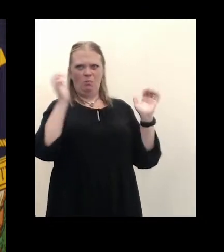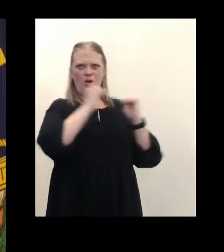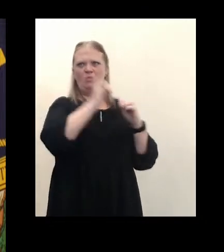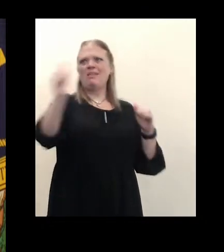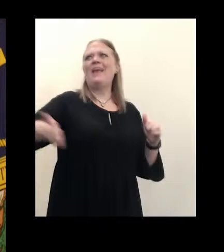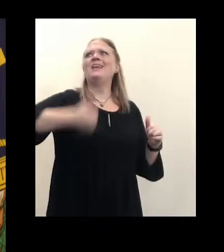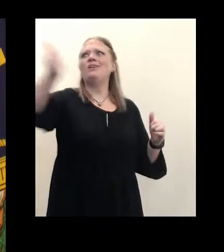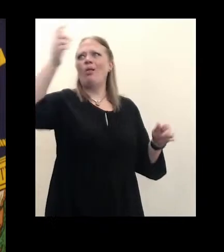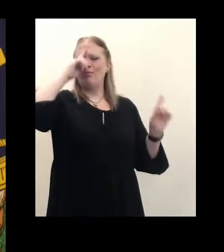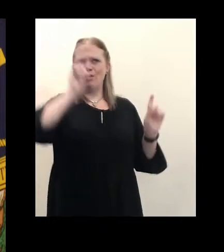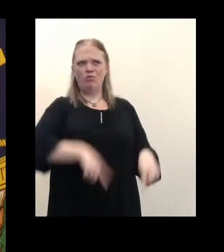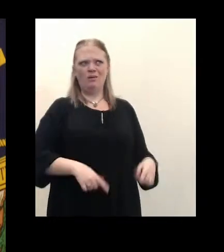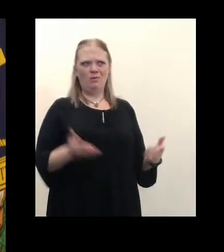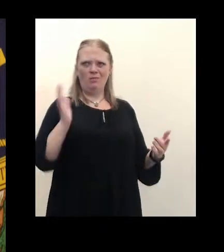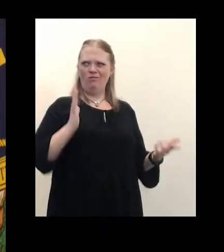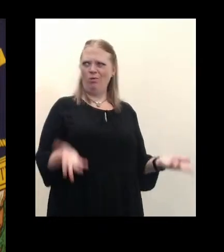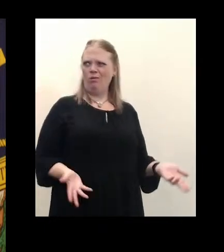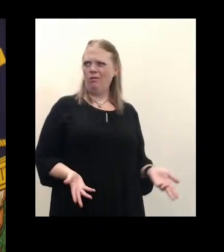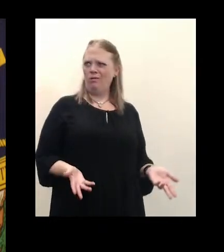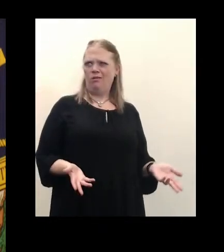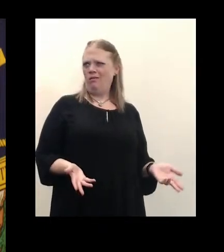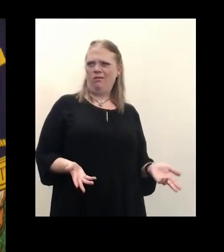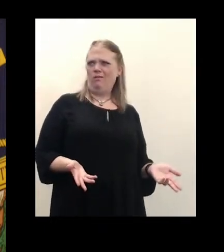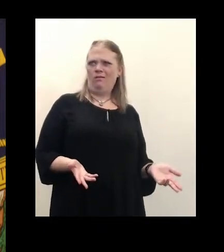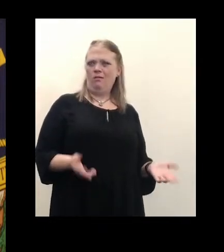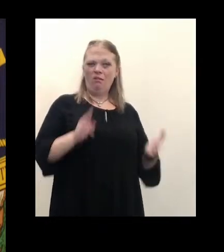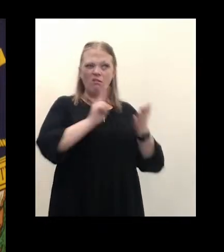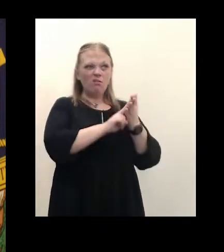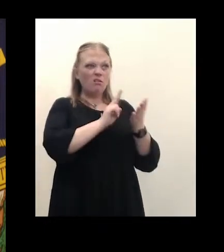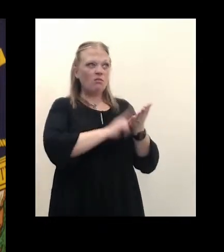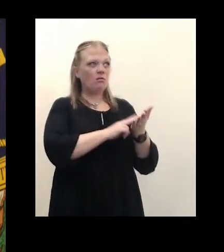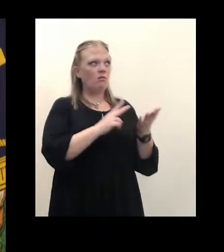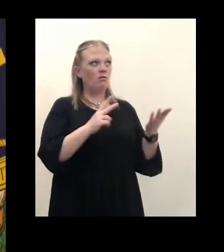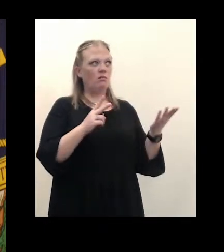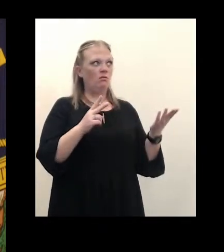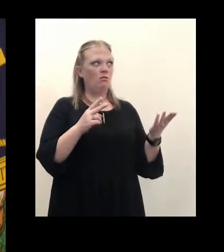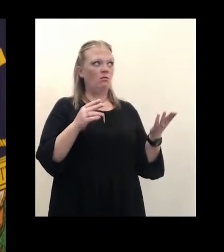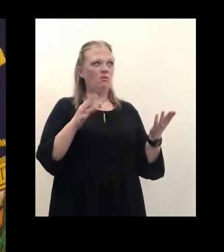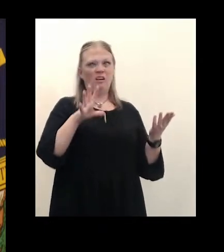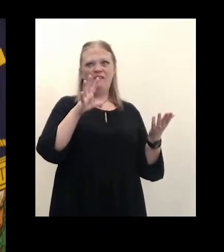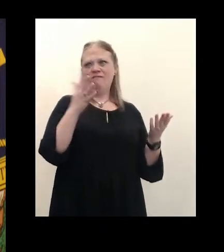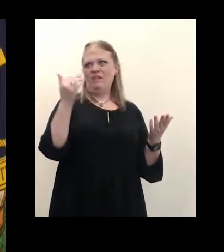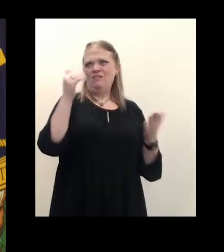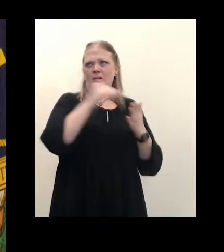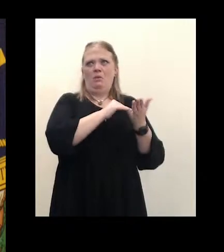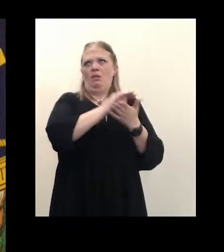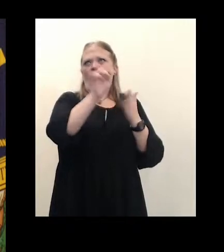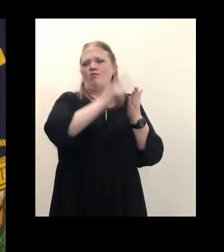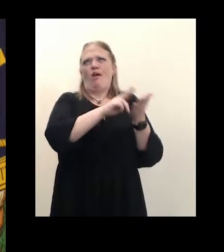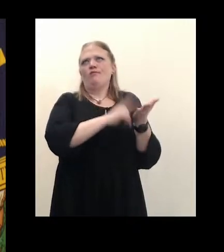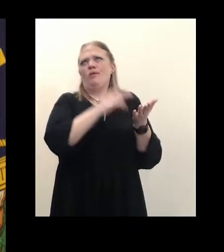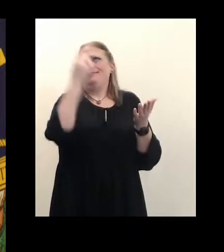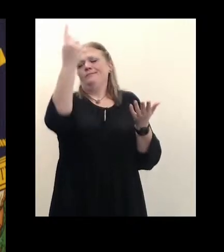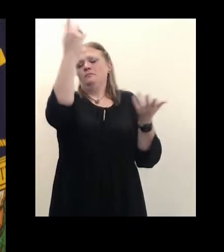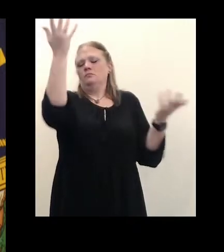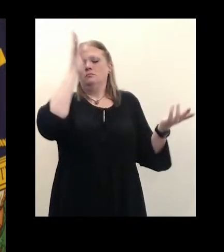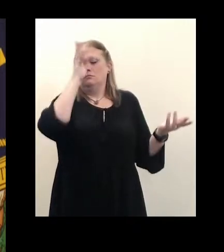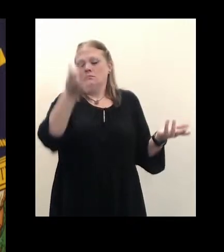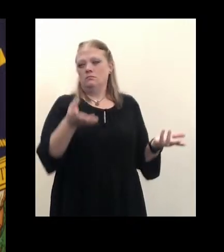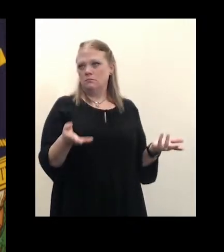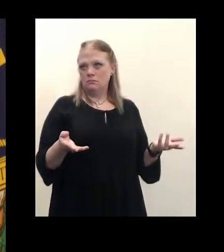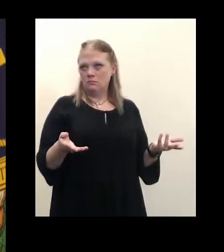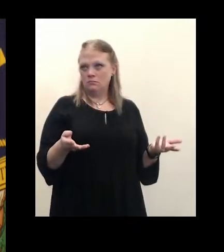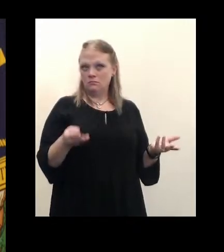into. Whether it's a contract that we enter into, that could be a $50 million contract. So I would just note